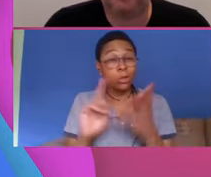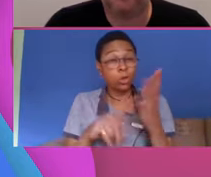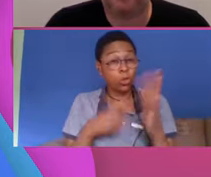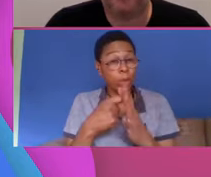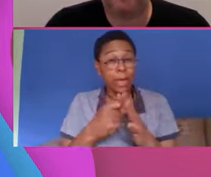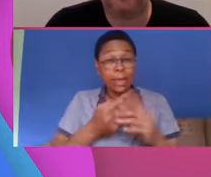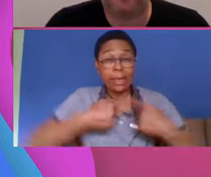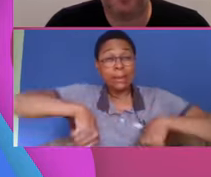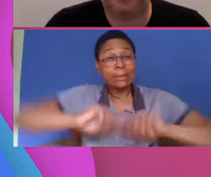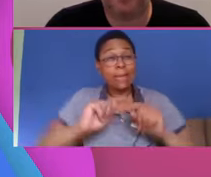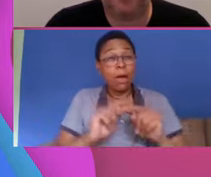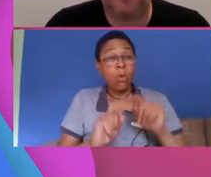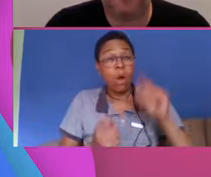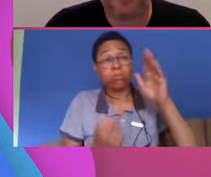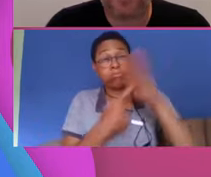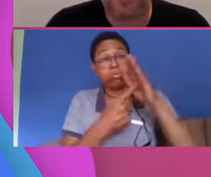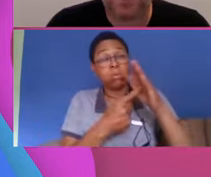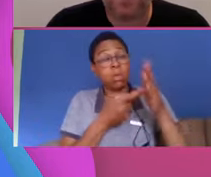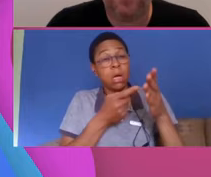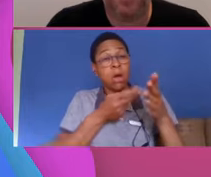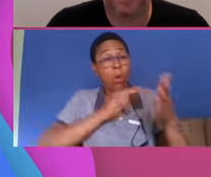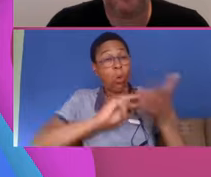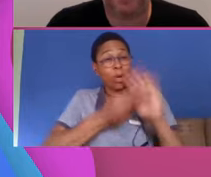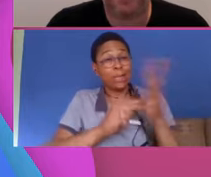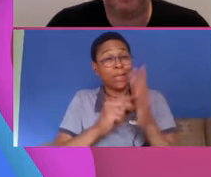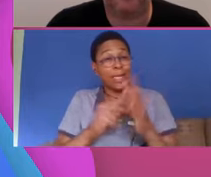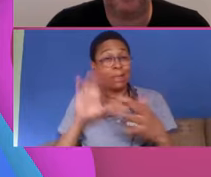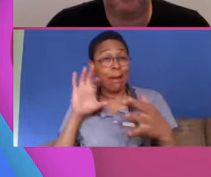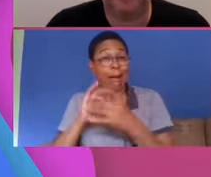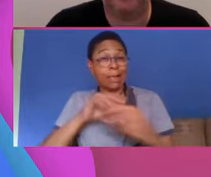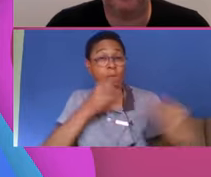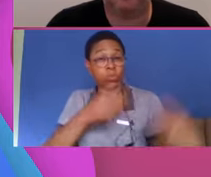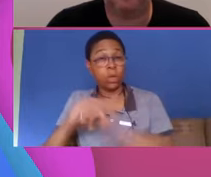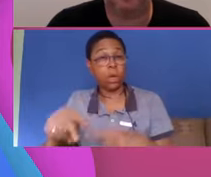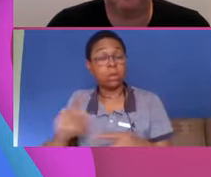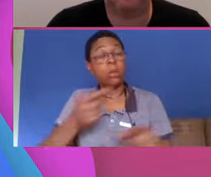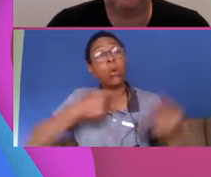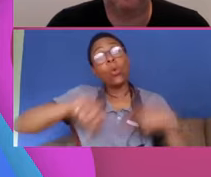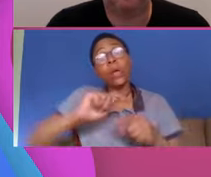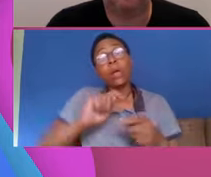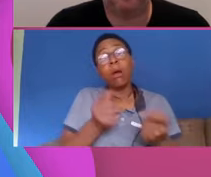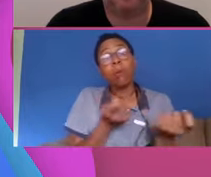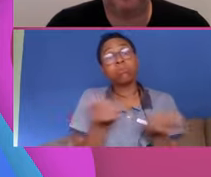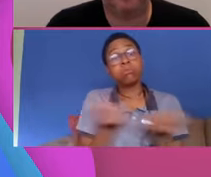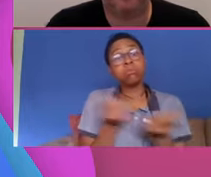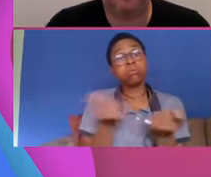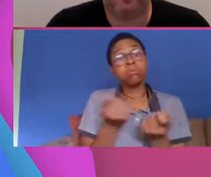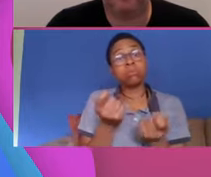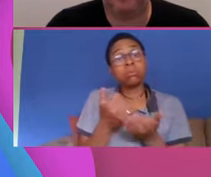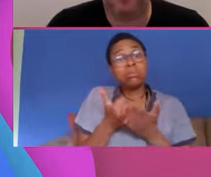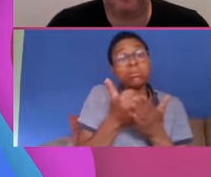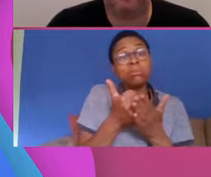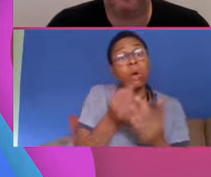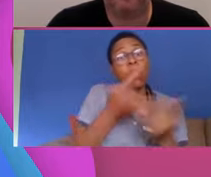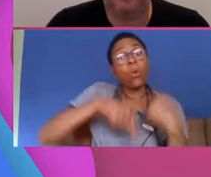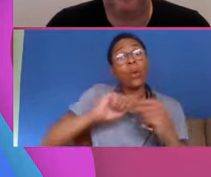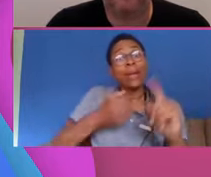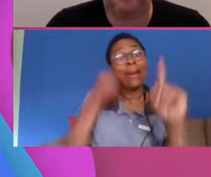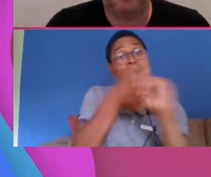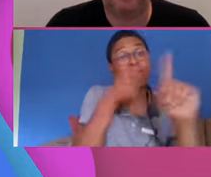and it's also a membership organisation. We advocate for the needs of dance to politicians and